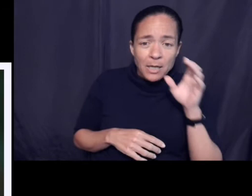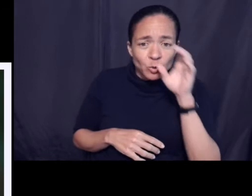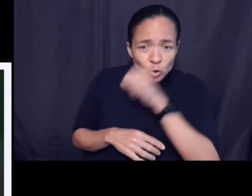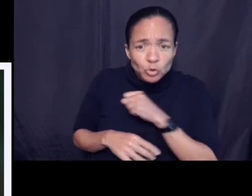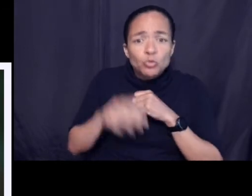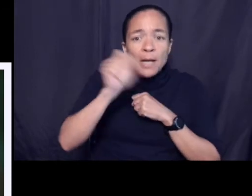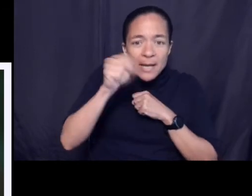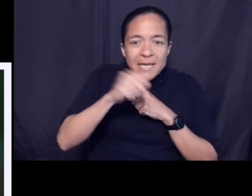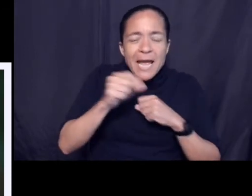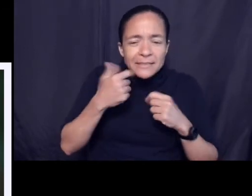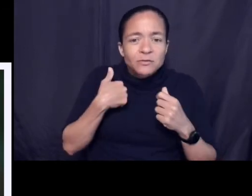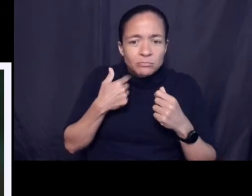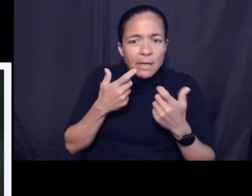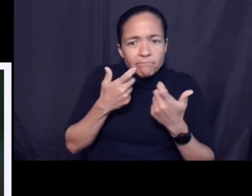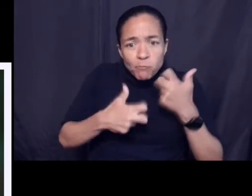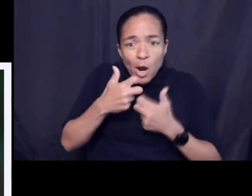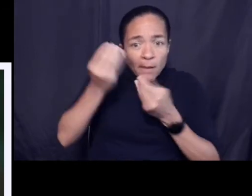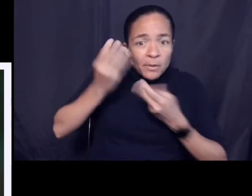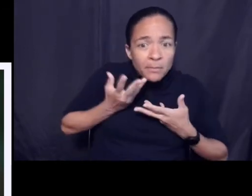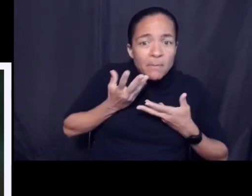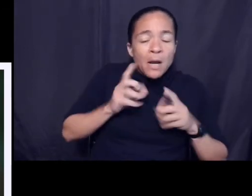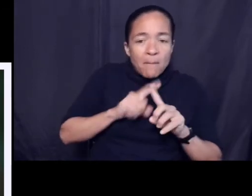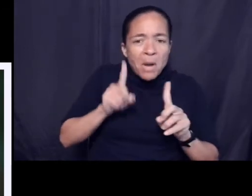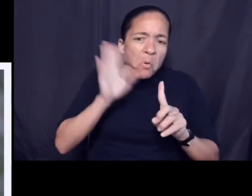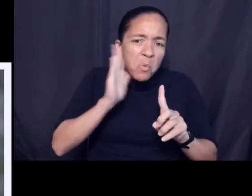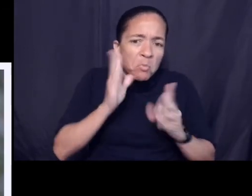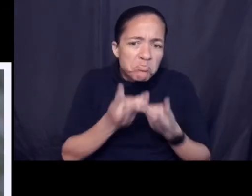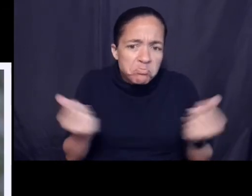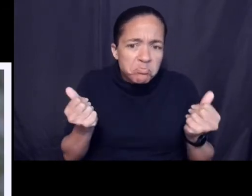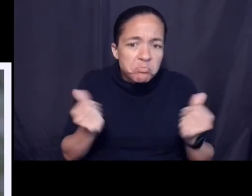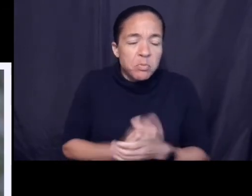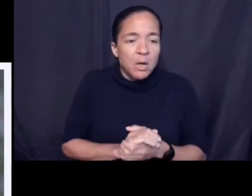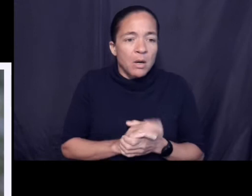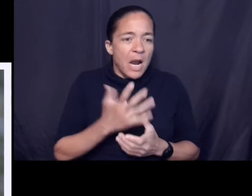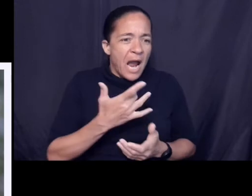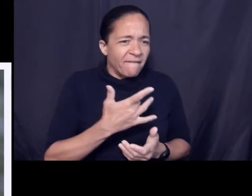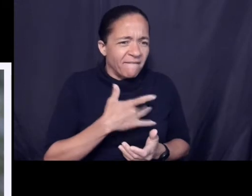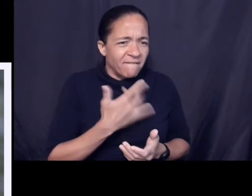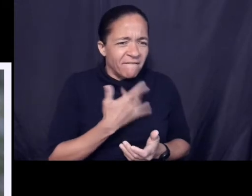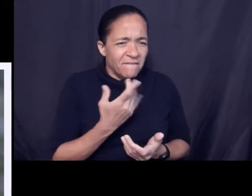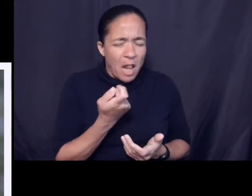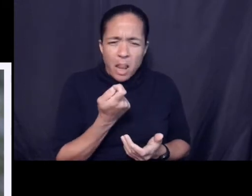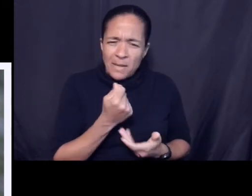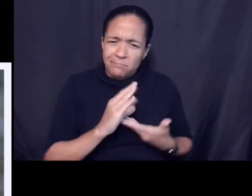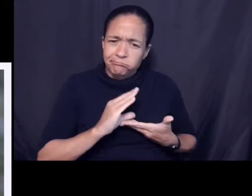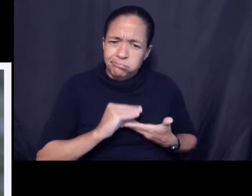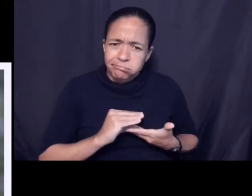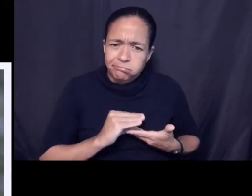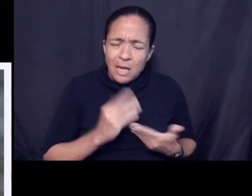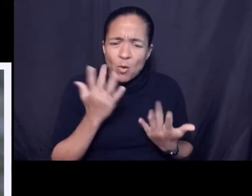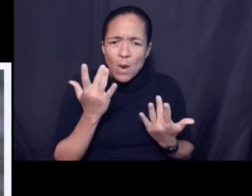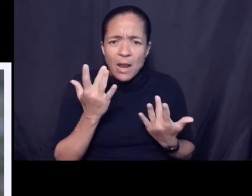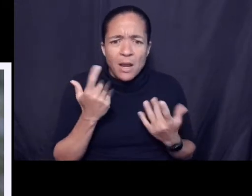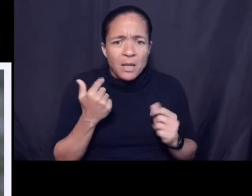but this one cleared up, that it really wasn't that big of a deal. I always felt a little bit left down in that way, that we